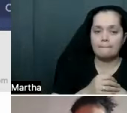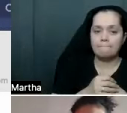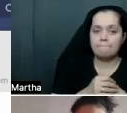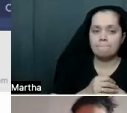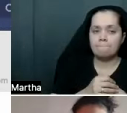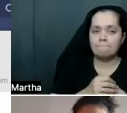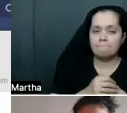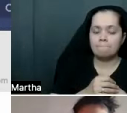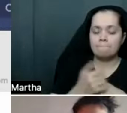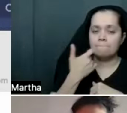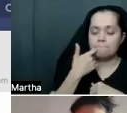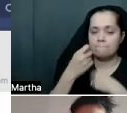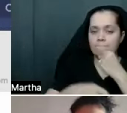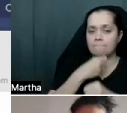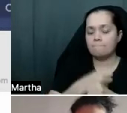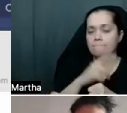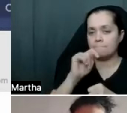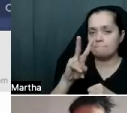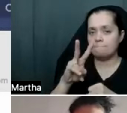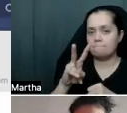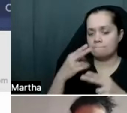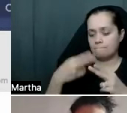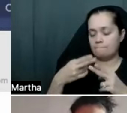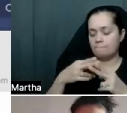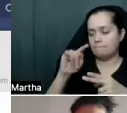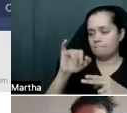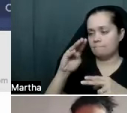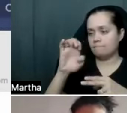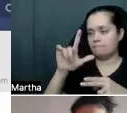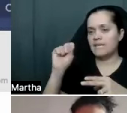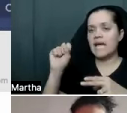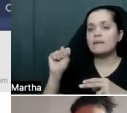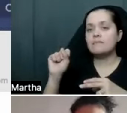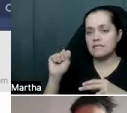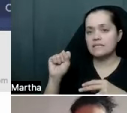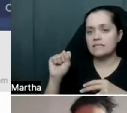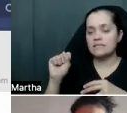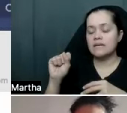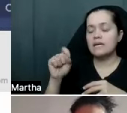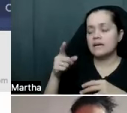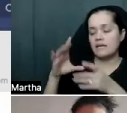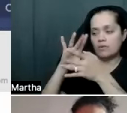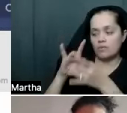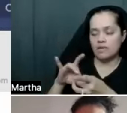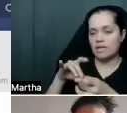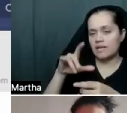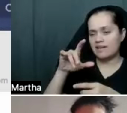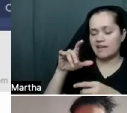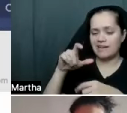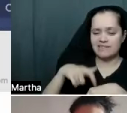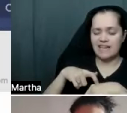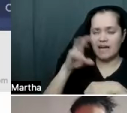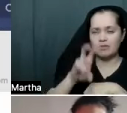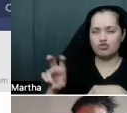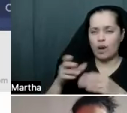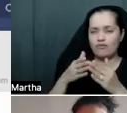In recent years, there was a TV series called Timeless that involved a time travel